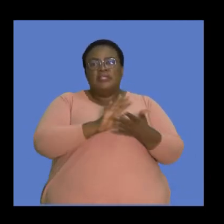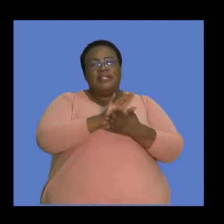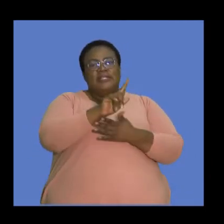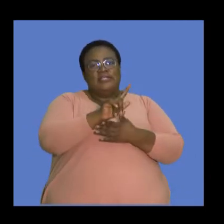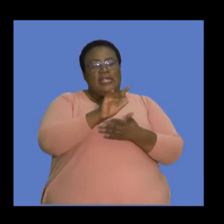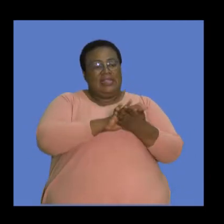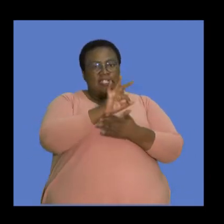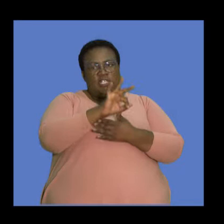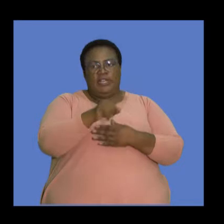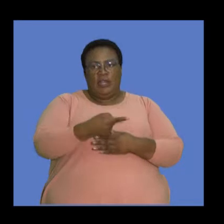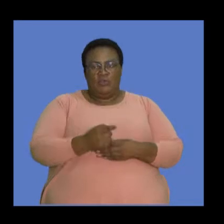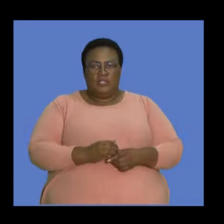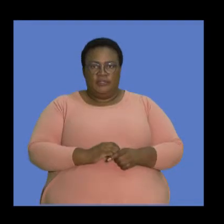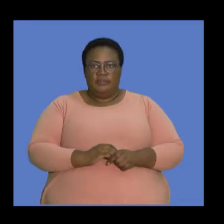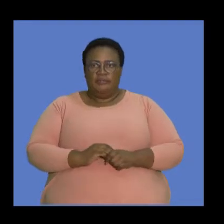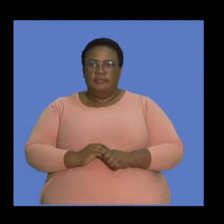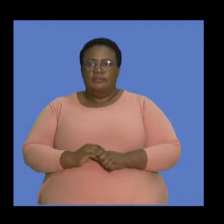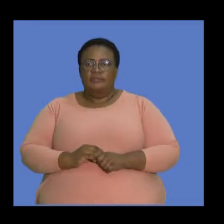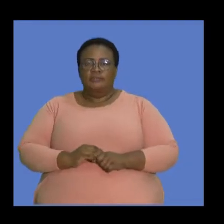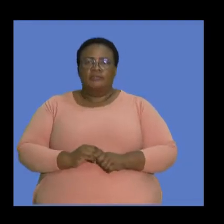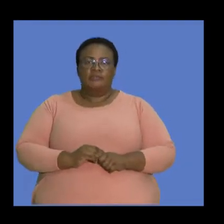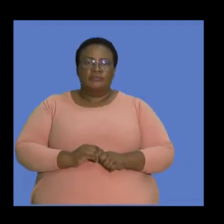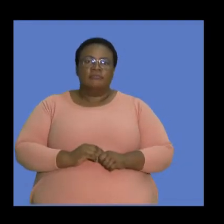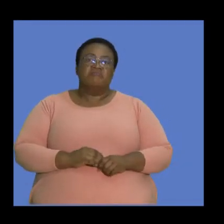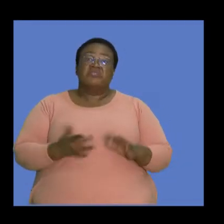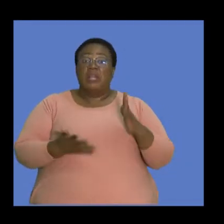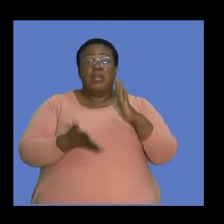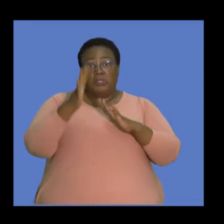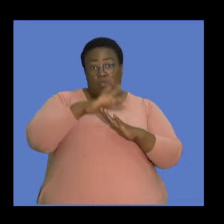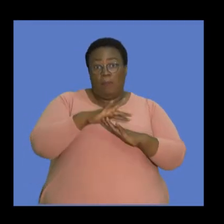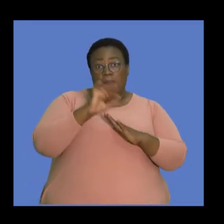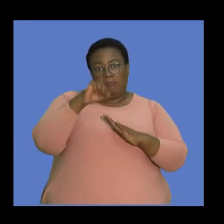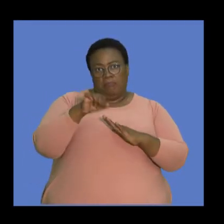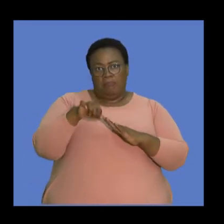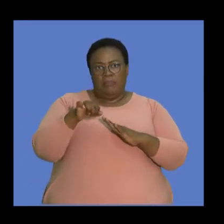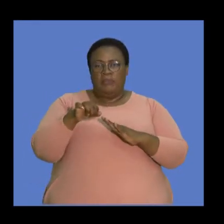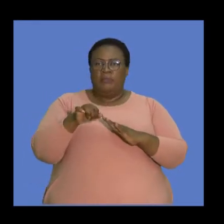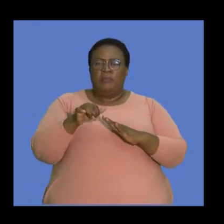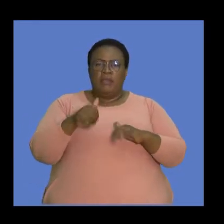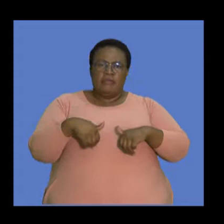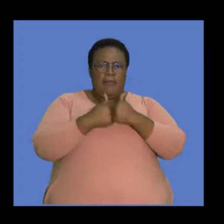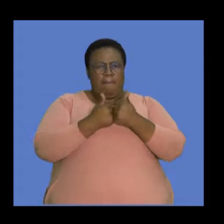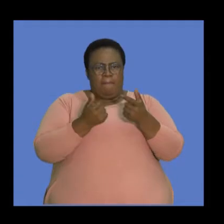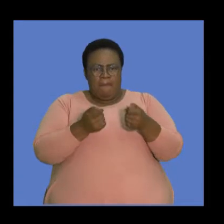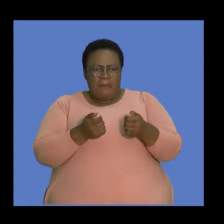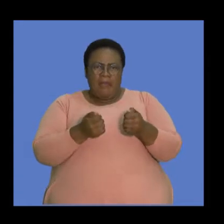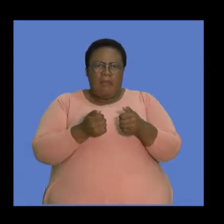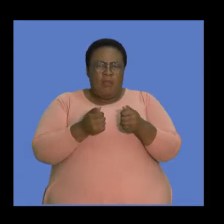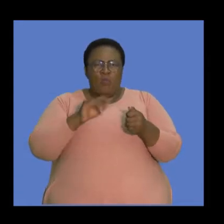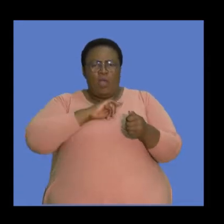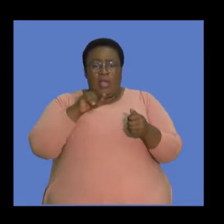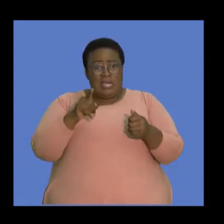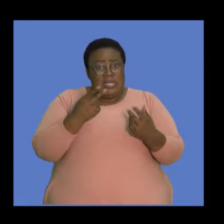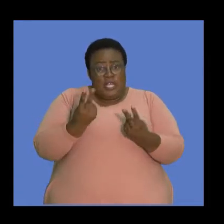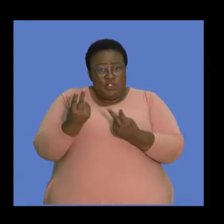now. Clearly, this is one top console at the moment because you look at it has been modified and all of